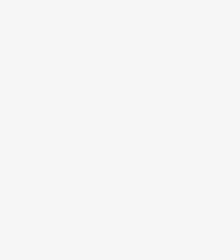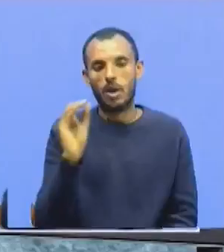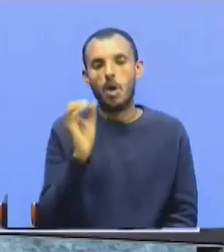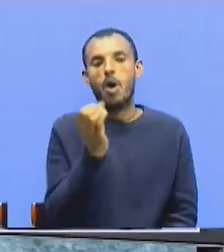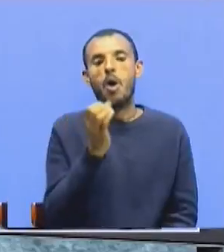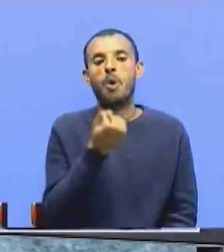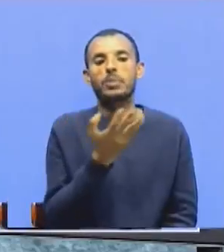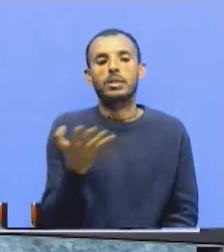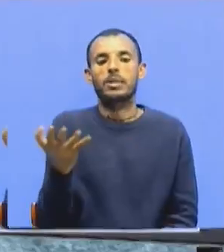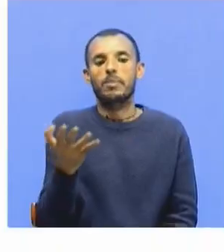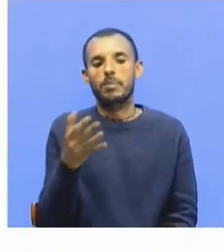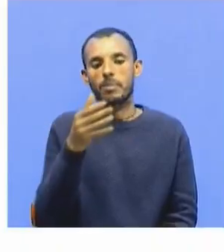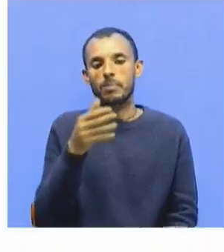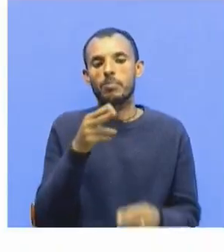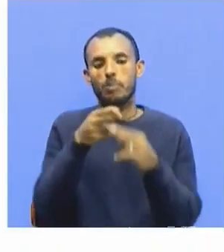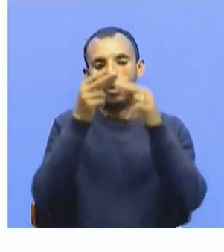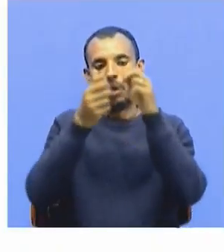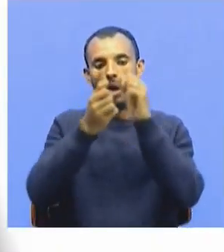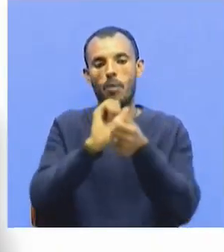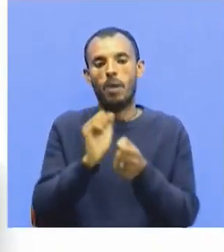sentence. For example, look here.